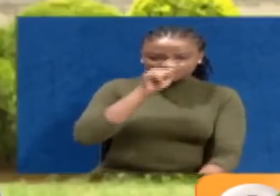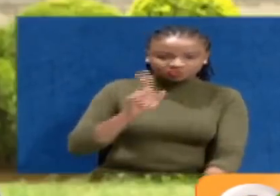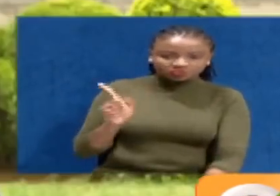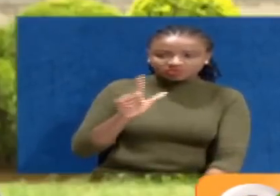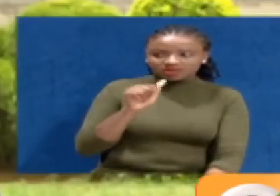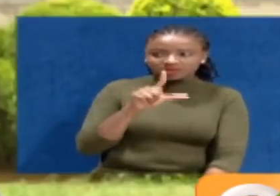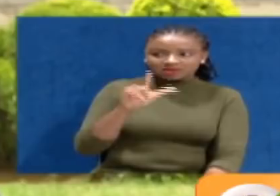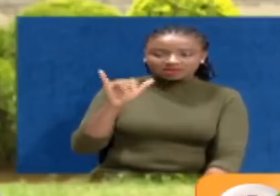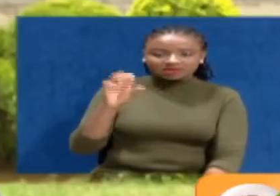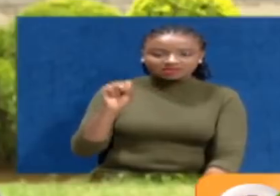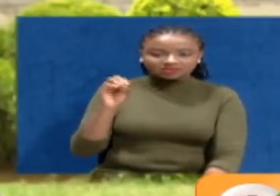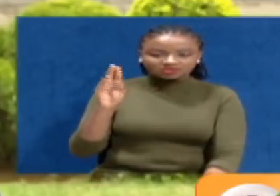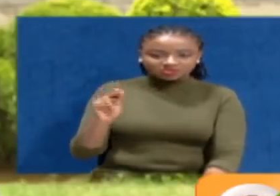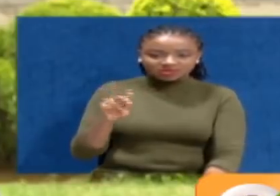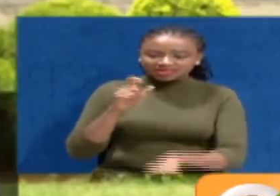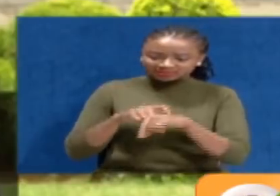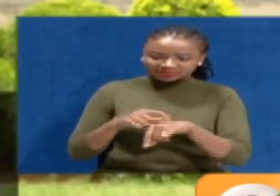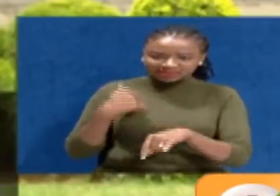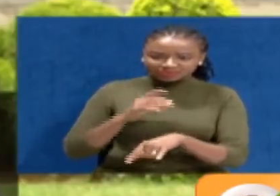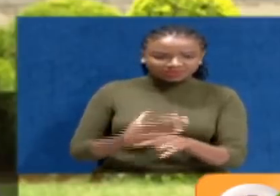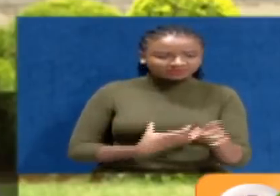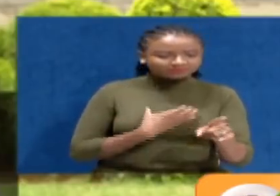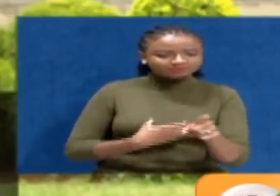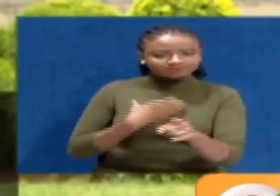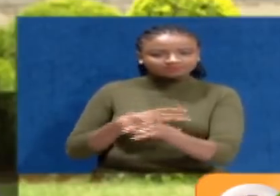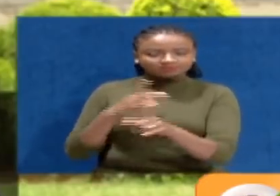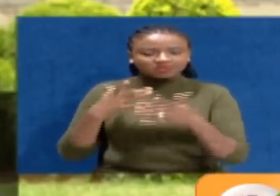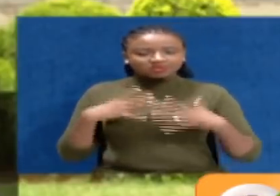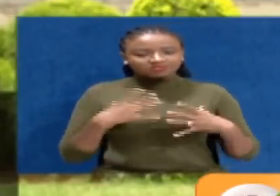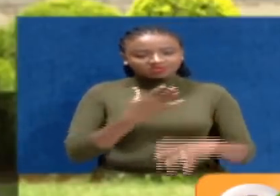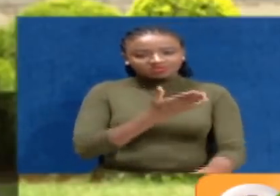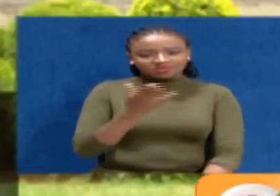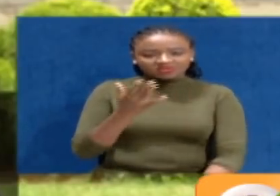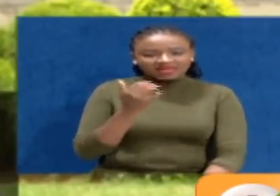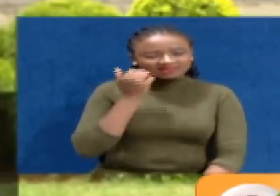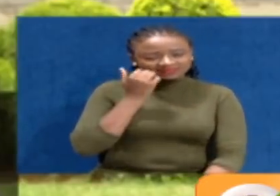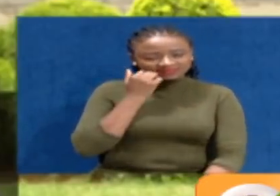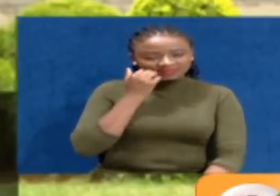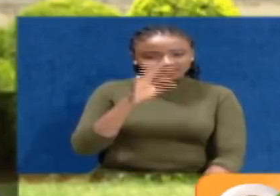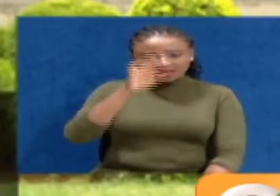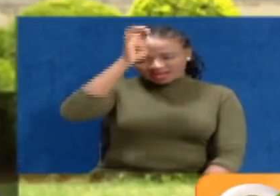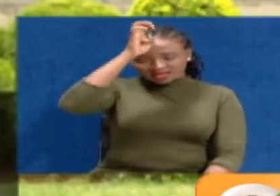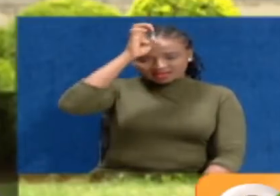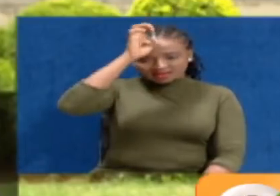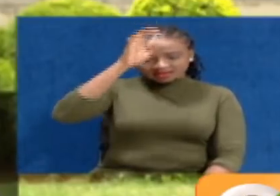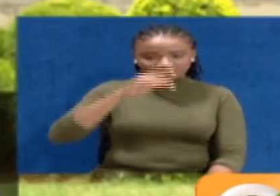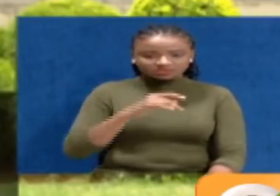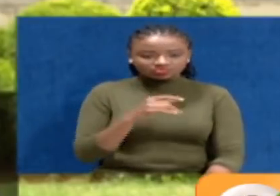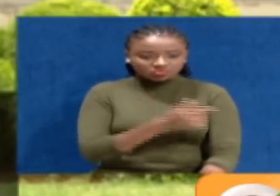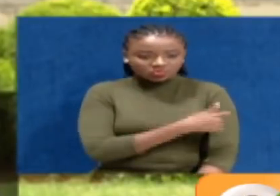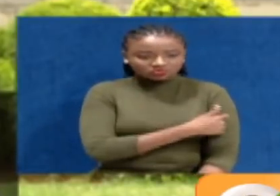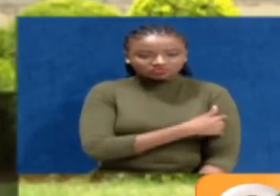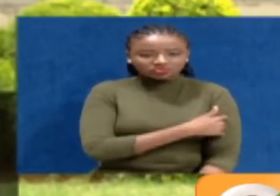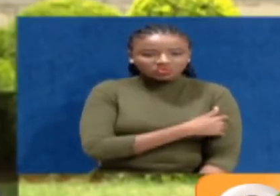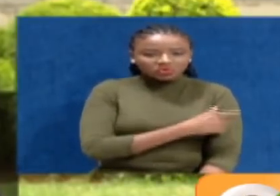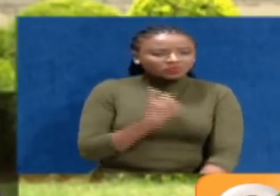Allison. Tulipokuwa tunatembelea wagonjwa katika hospitali ya Referral Eldoret, ulikuta ya kwamba